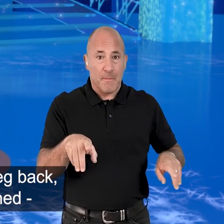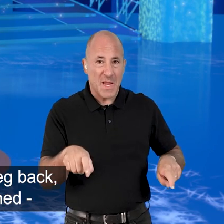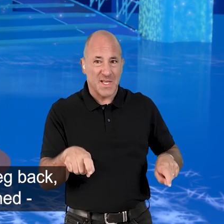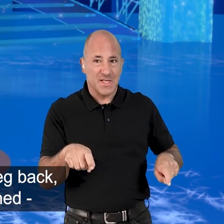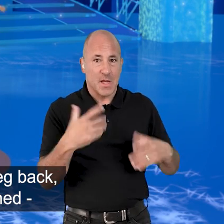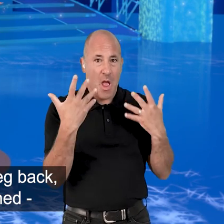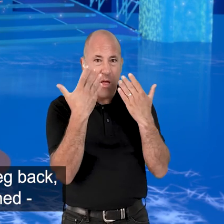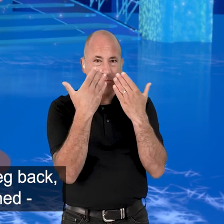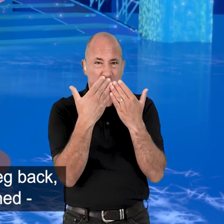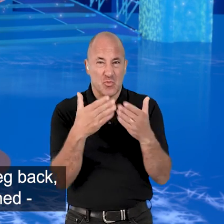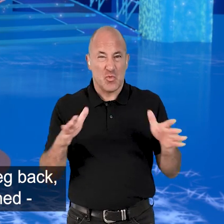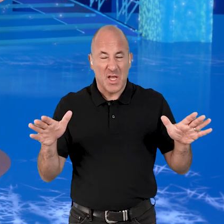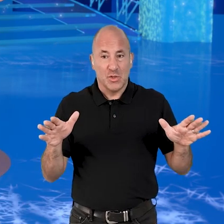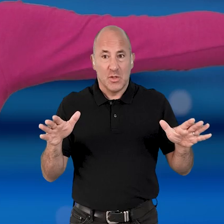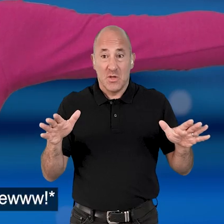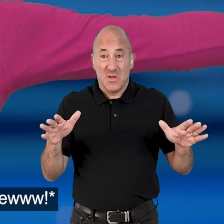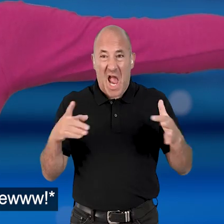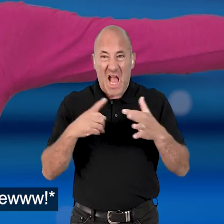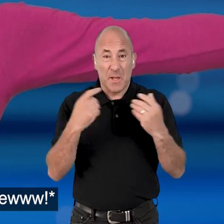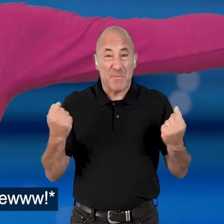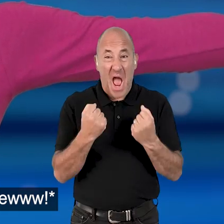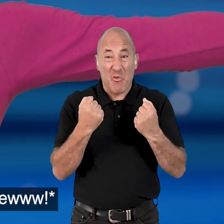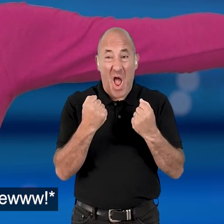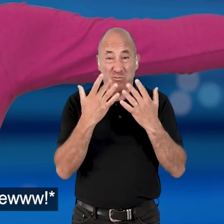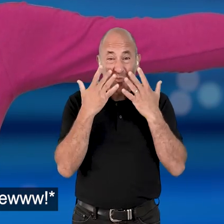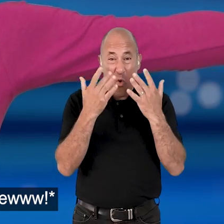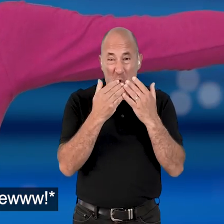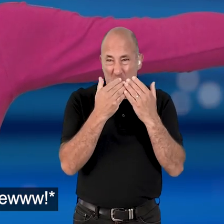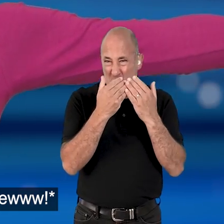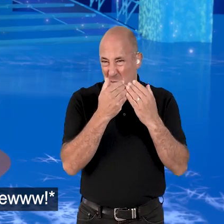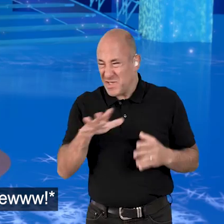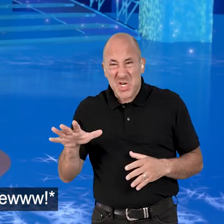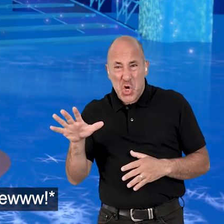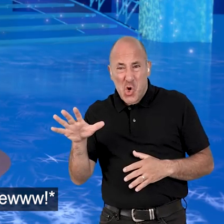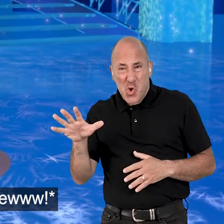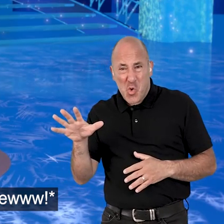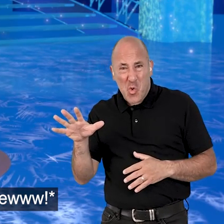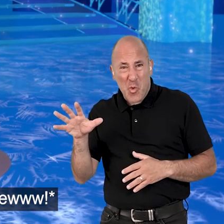bend your knee, arms stretch. Elsa's powers are revealed.